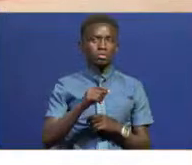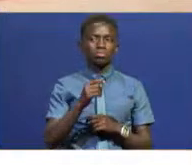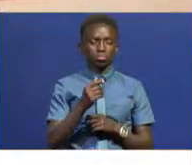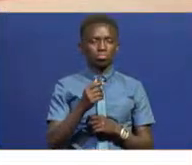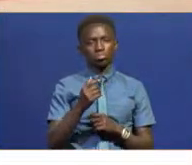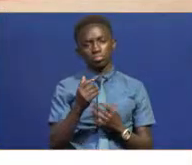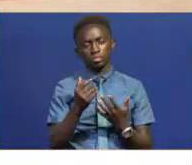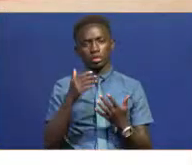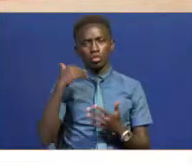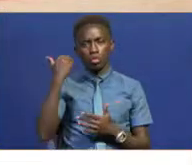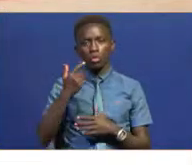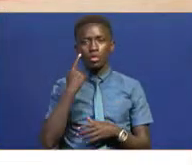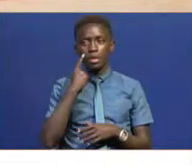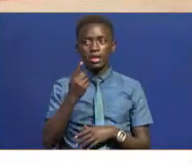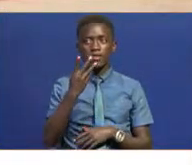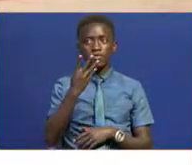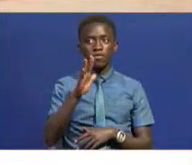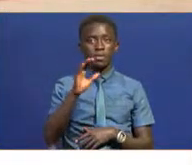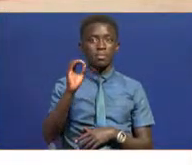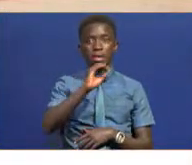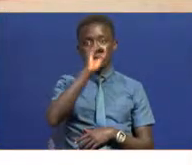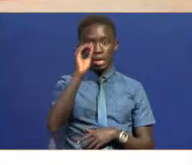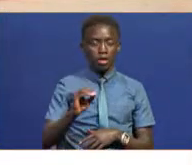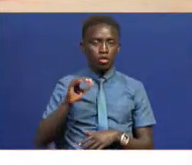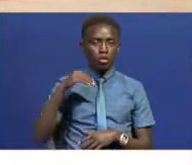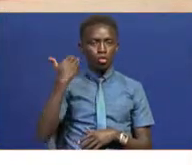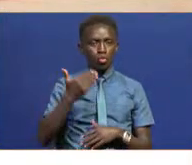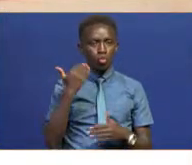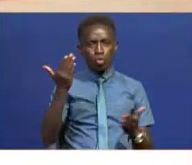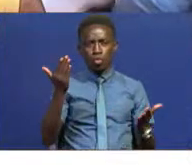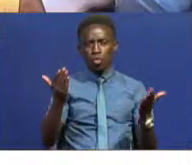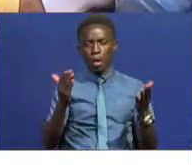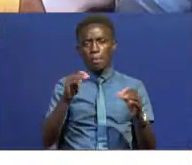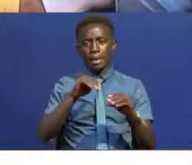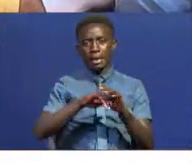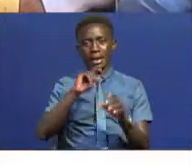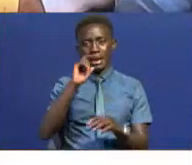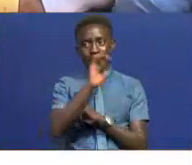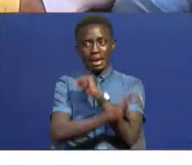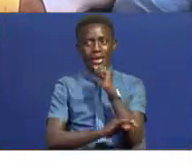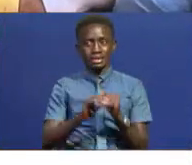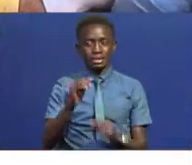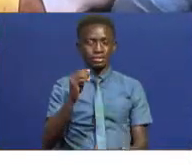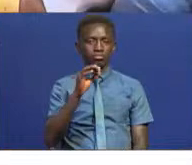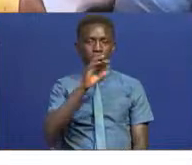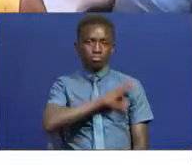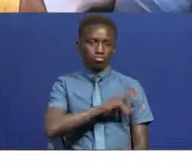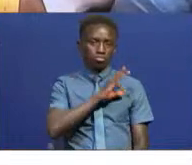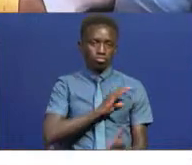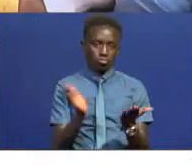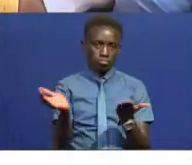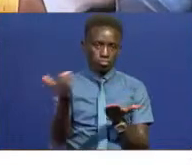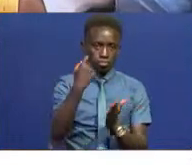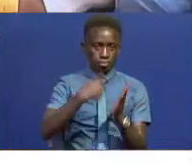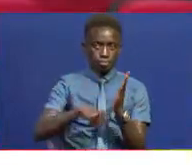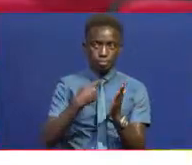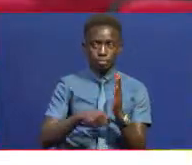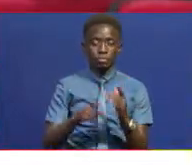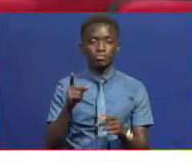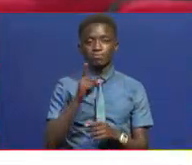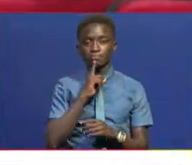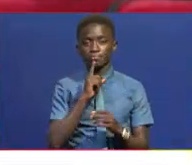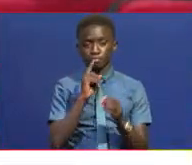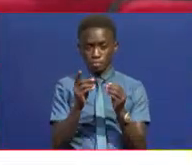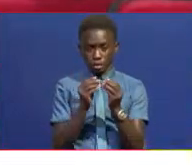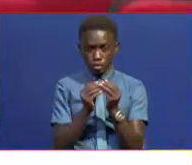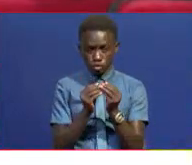revenue. President William Ruto saying, however difficult and unpopular, the resolutions must be implemented by 2027.